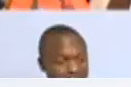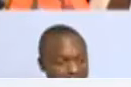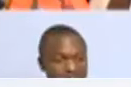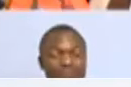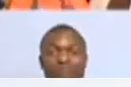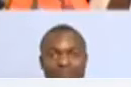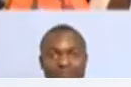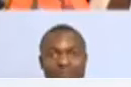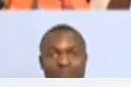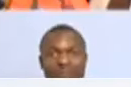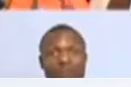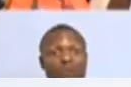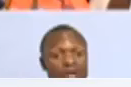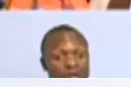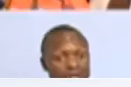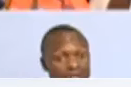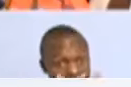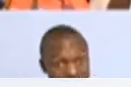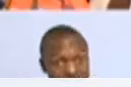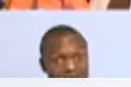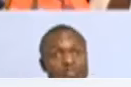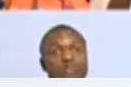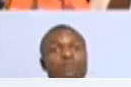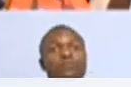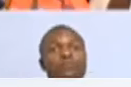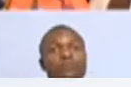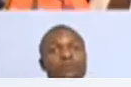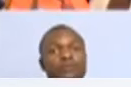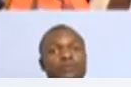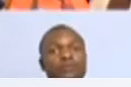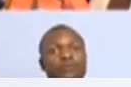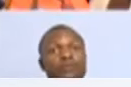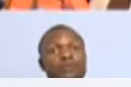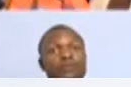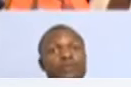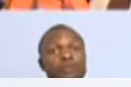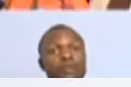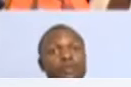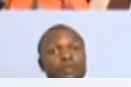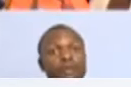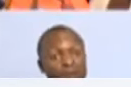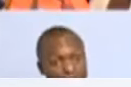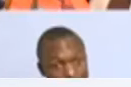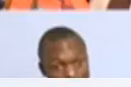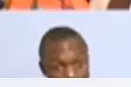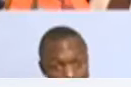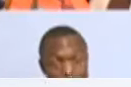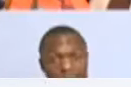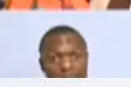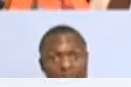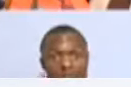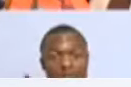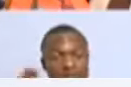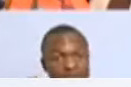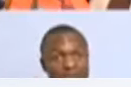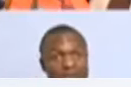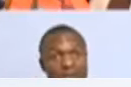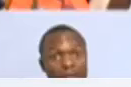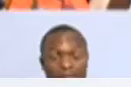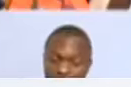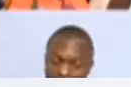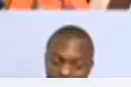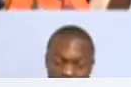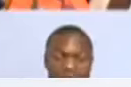were leaders as Zambia, during which we fulfilled SADC's mandate of promoting peace, security, and stability in the region